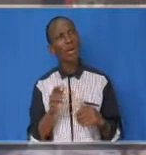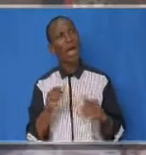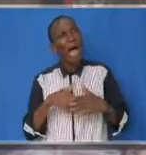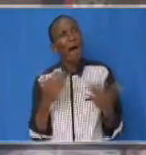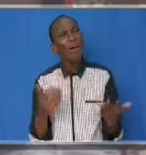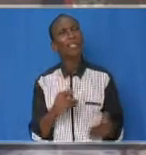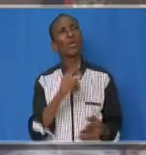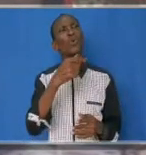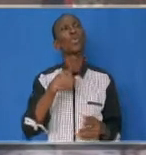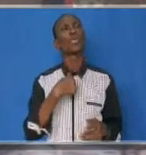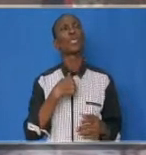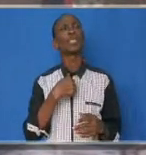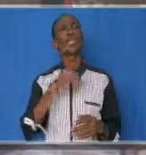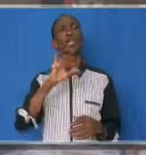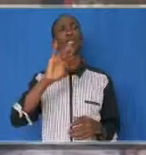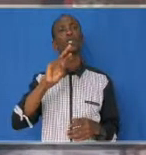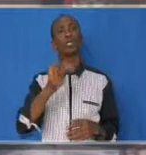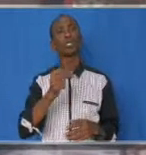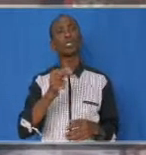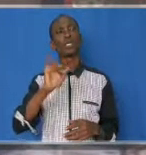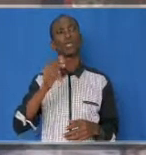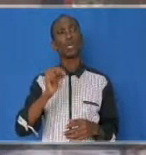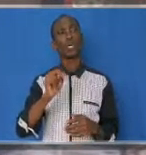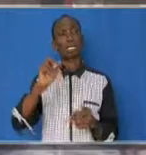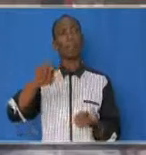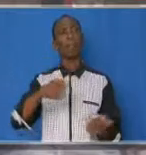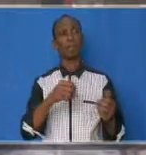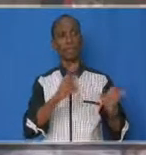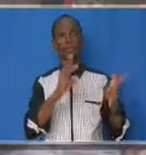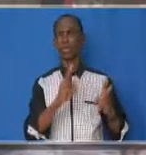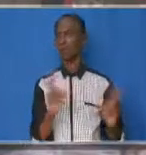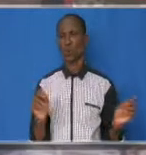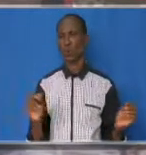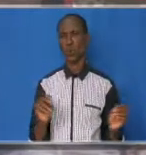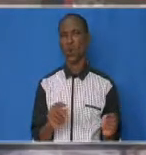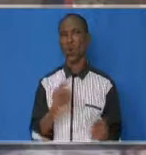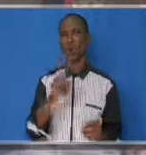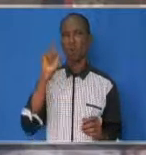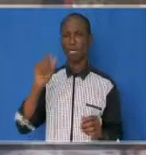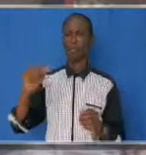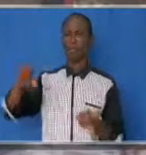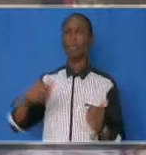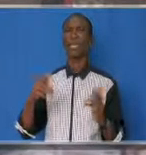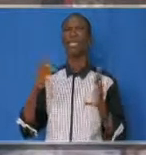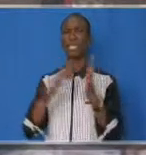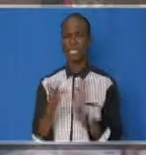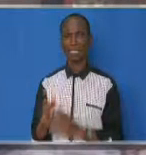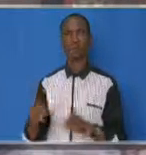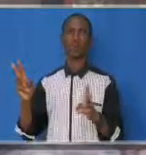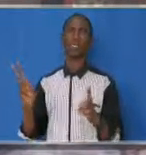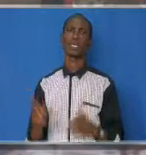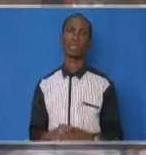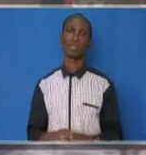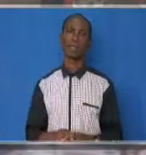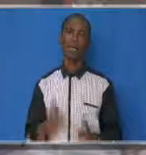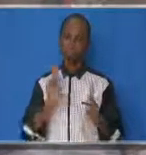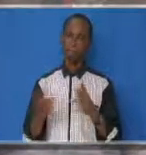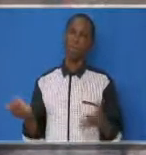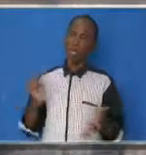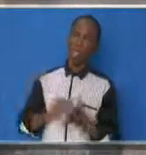Therefore, infants, babies, toddlers, kindergarten children are not candidates